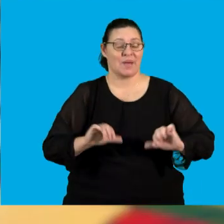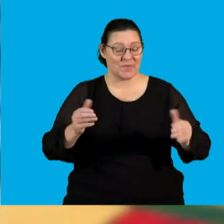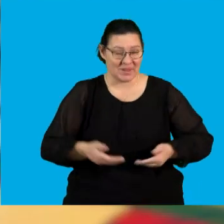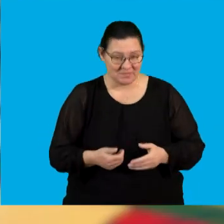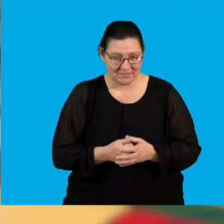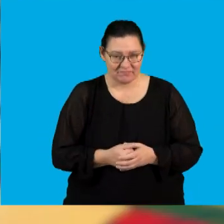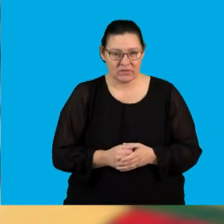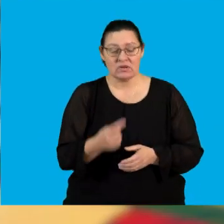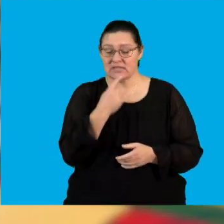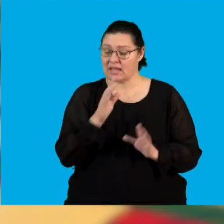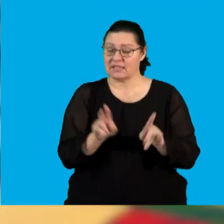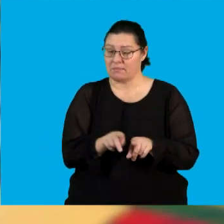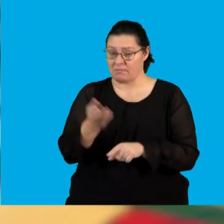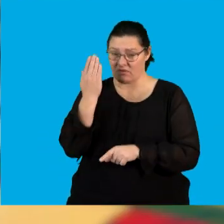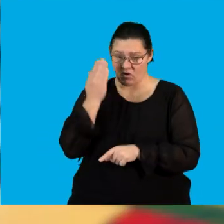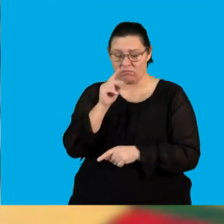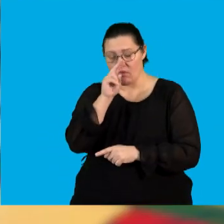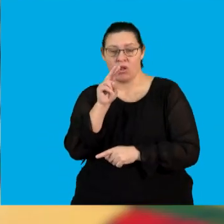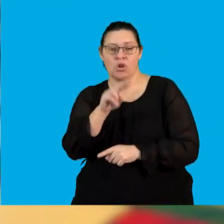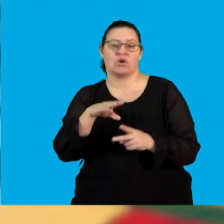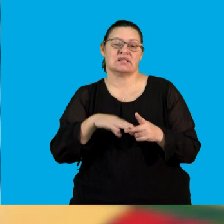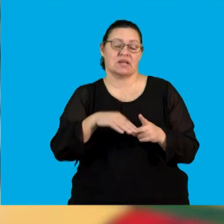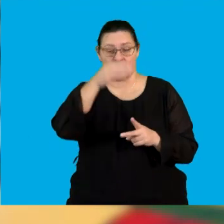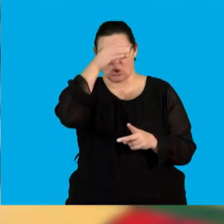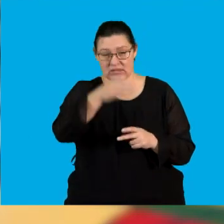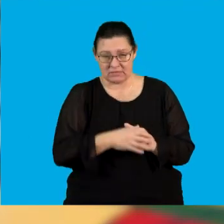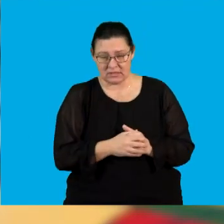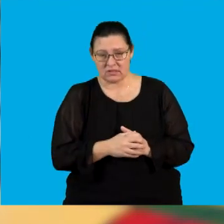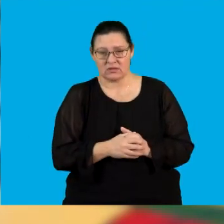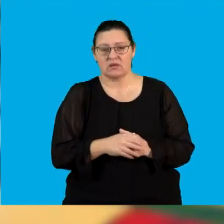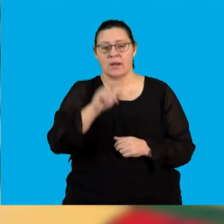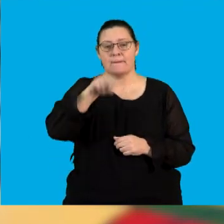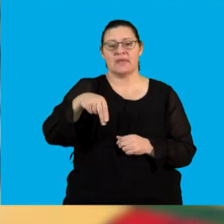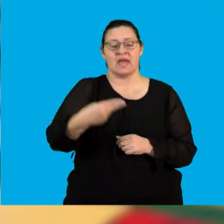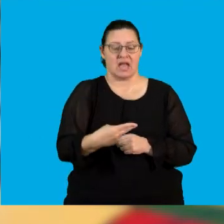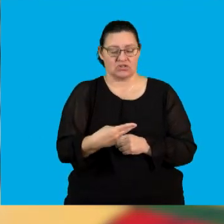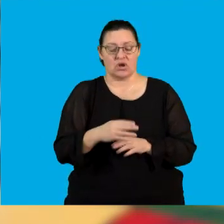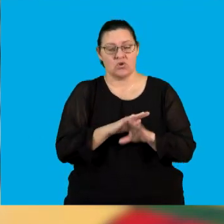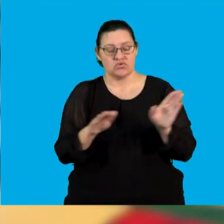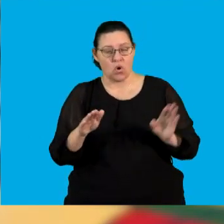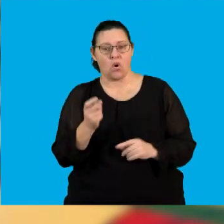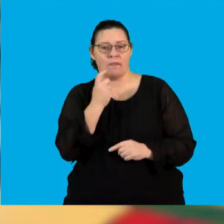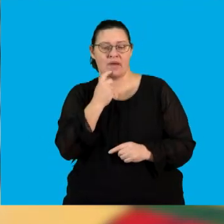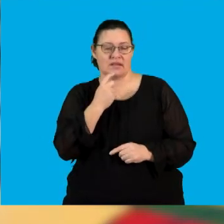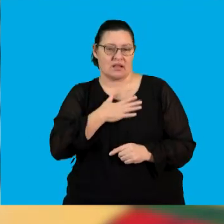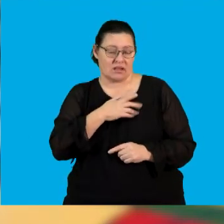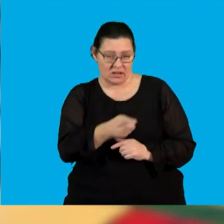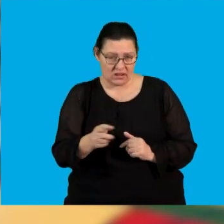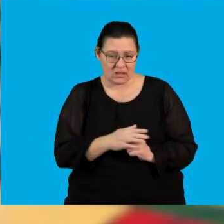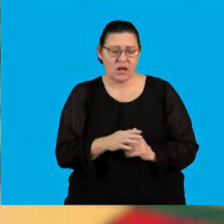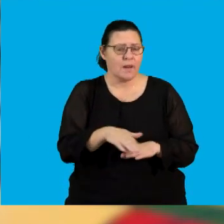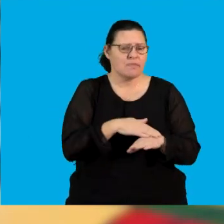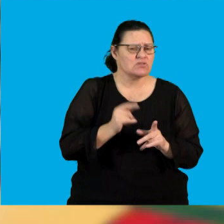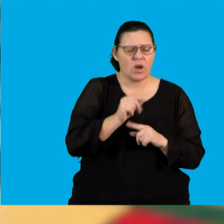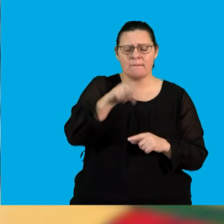Welcome back, learners. So as we have said before, we're going to be looking at our second concept, which is now the pH of non-metal oxide solution. So basically,